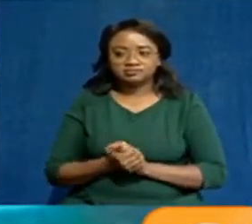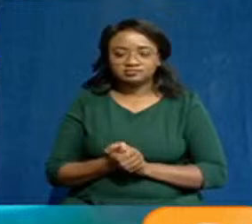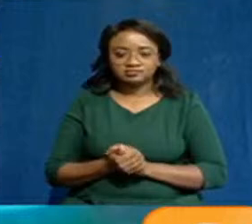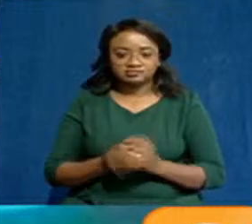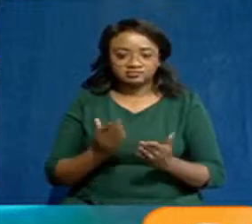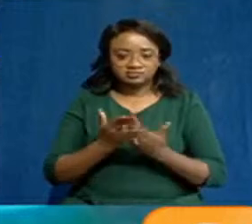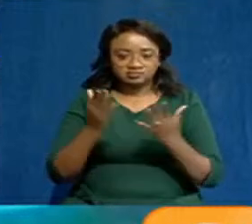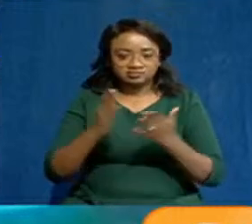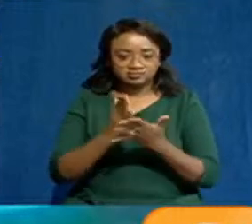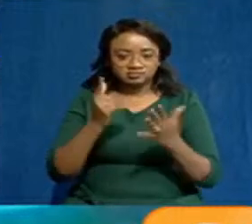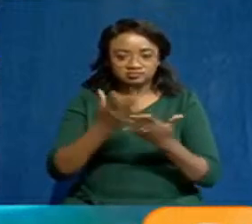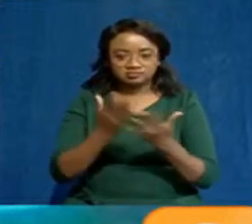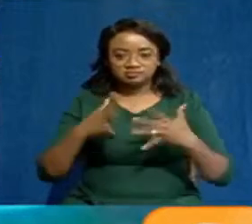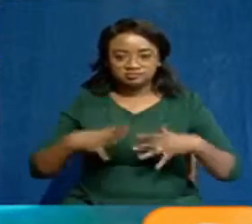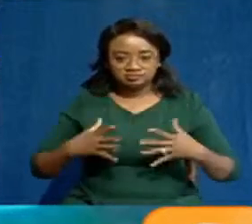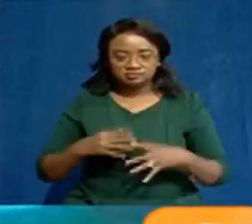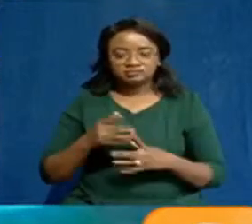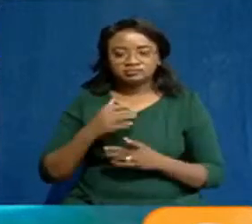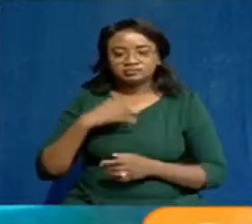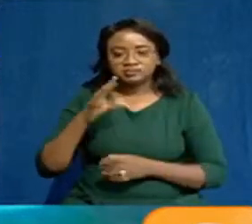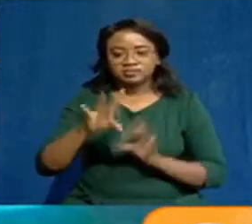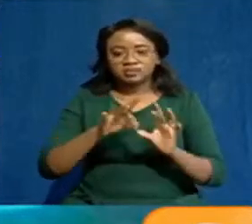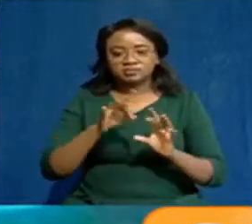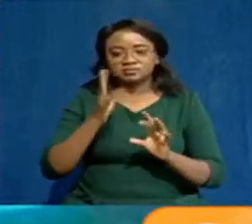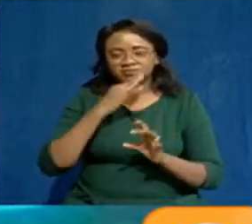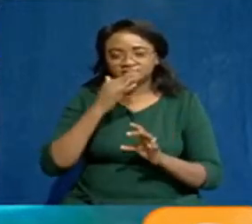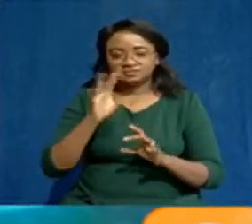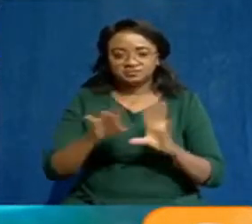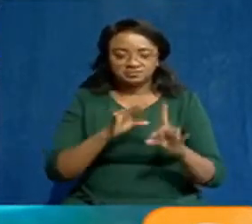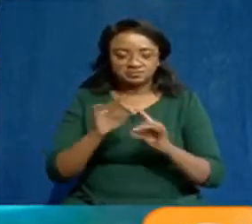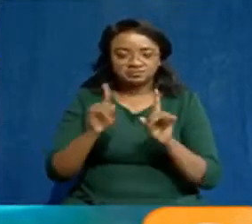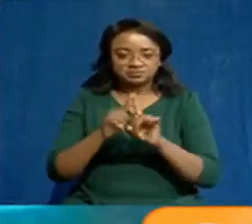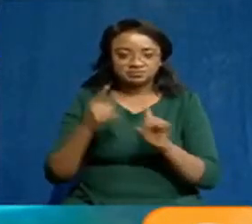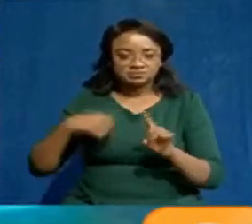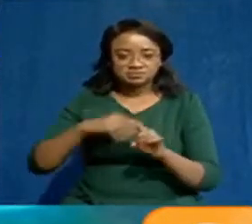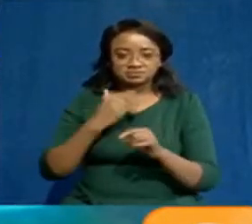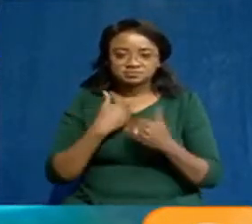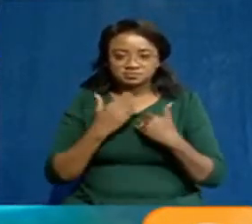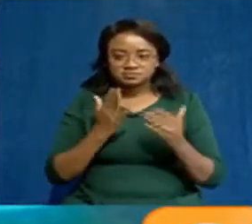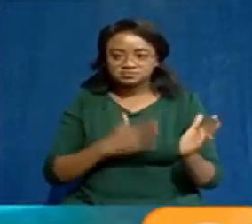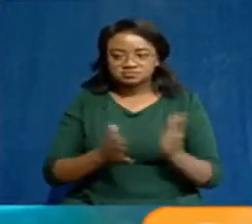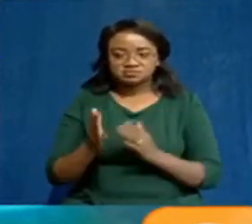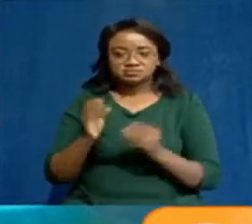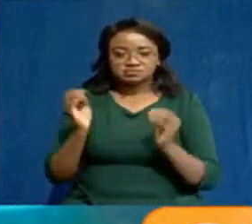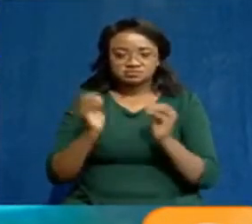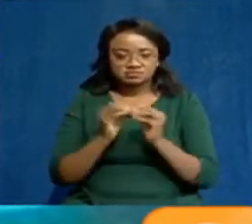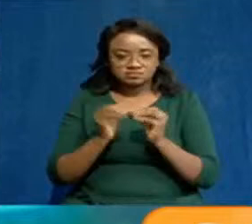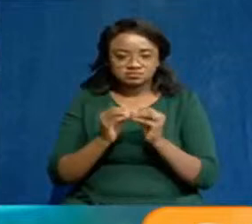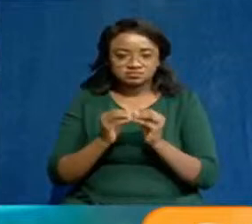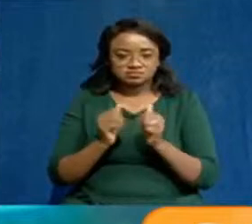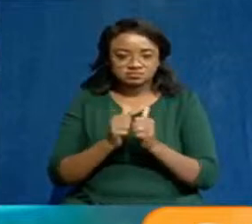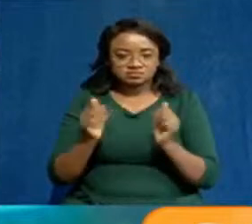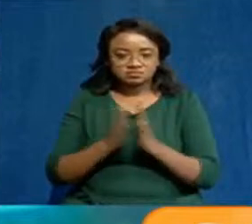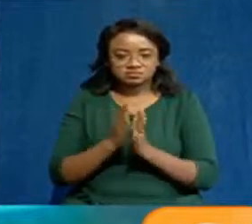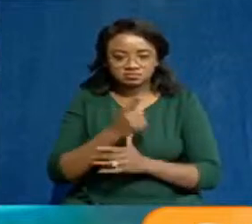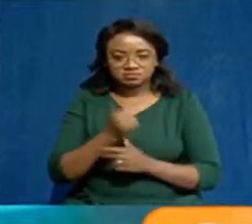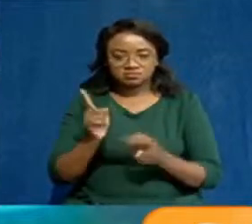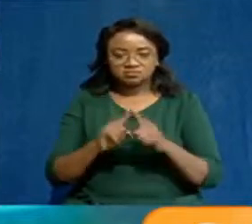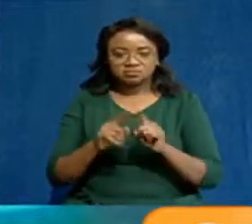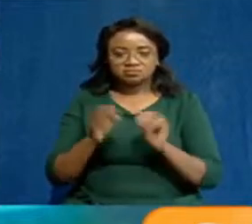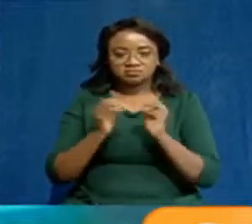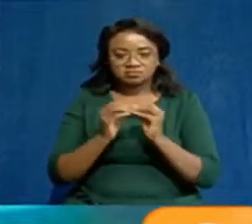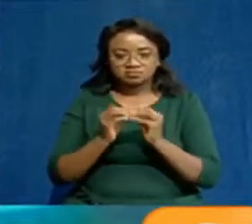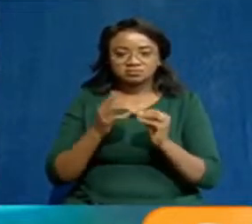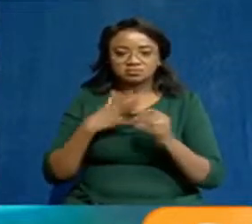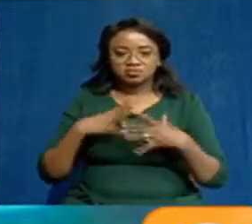pickers. And so far, we have held meetings with them, meetings together with the producers,